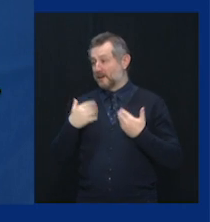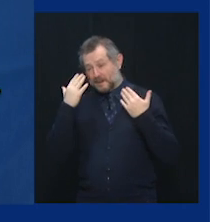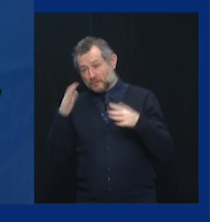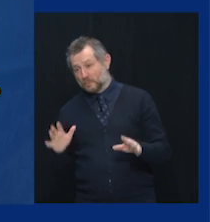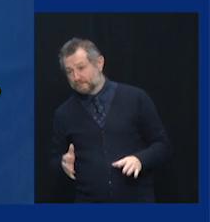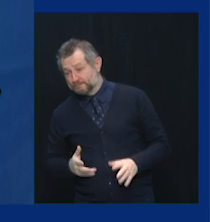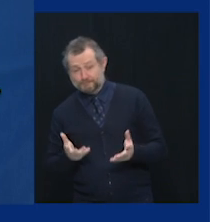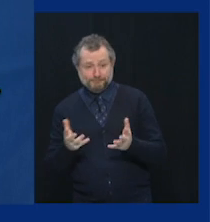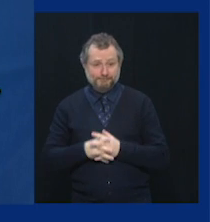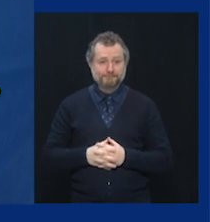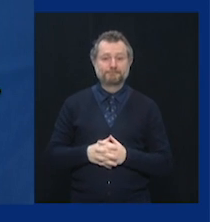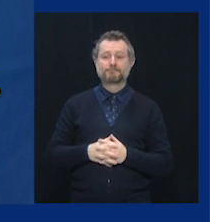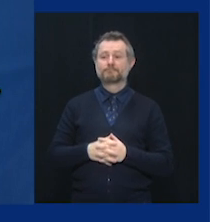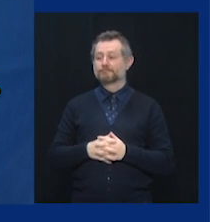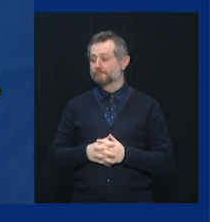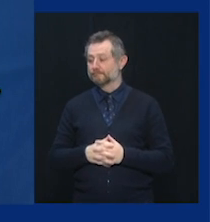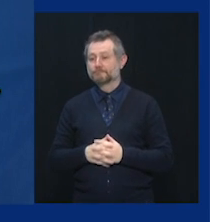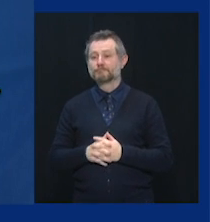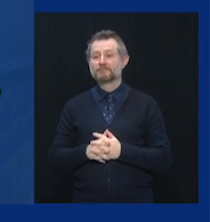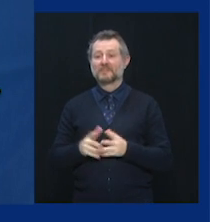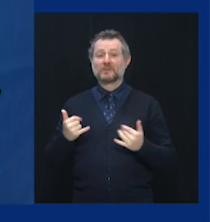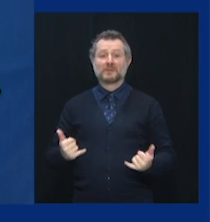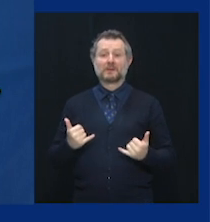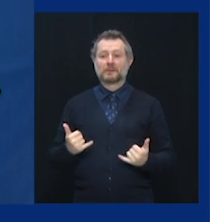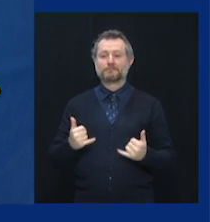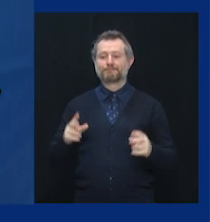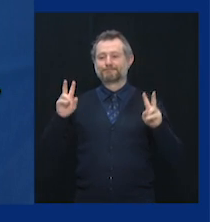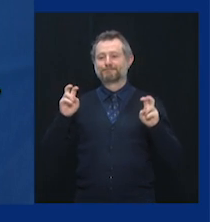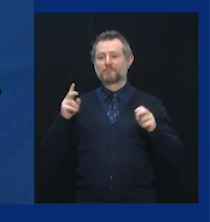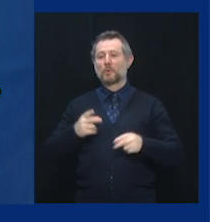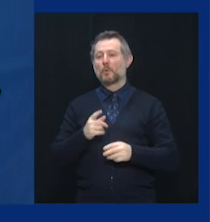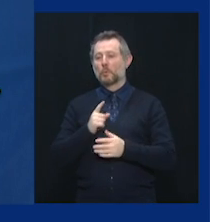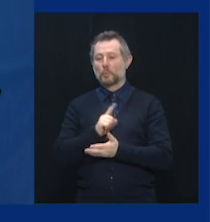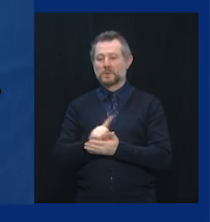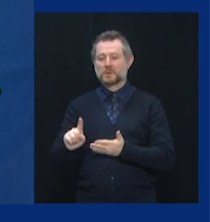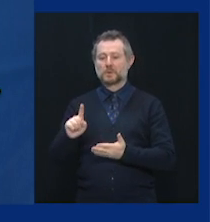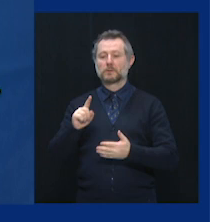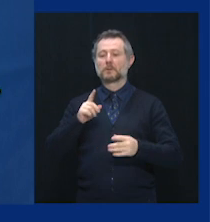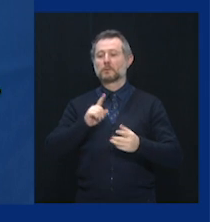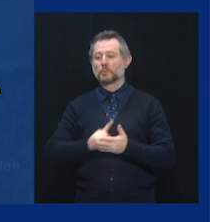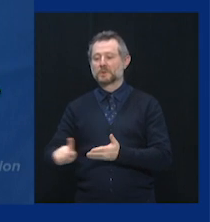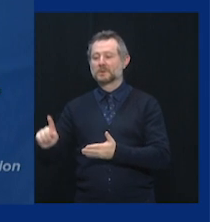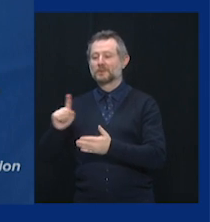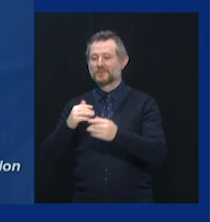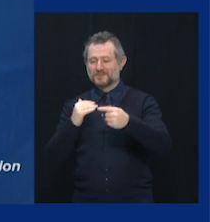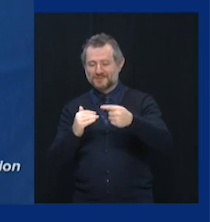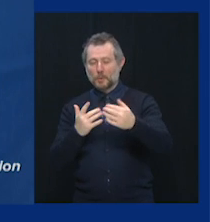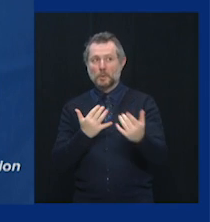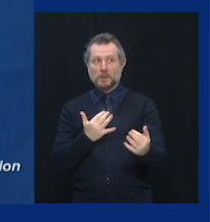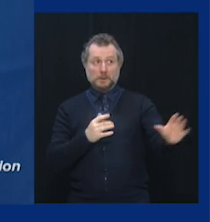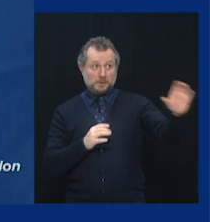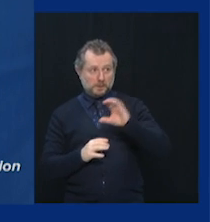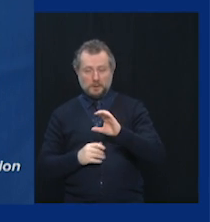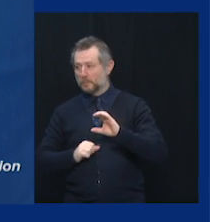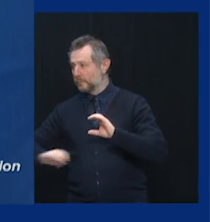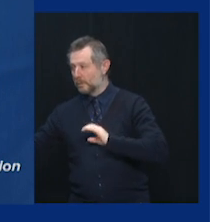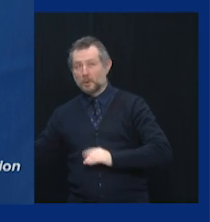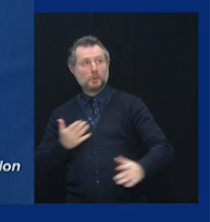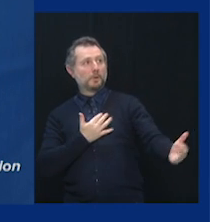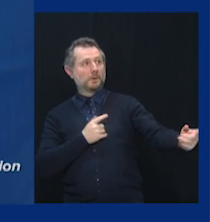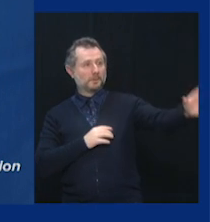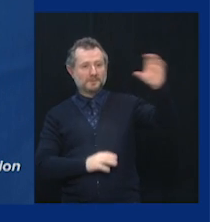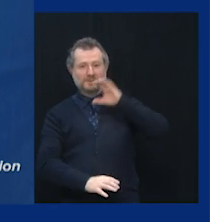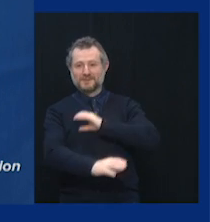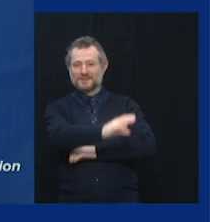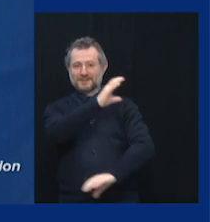Friday. And we're now going week to week on the next week's allocation. We